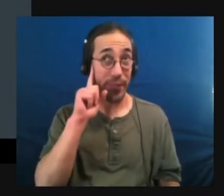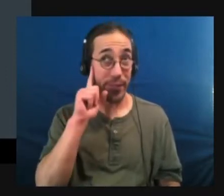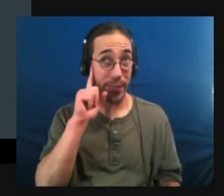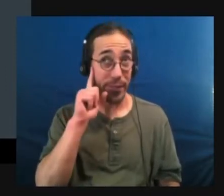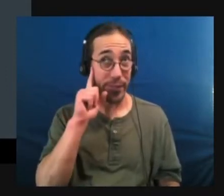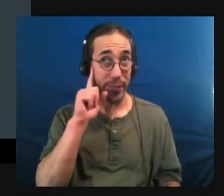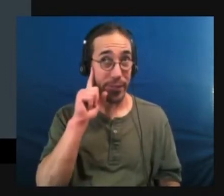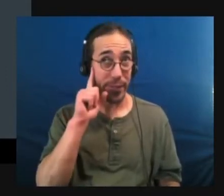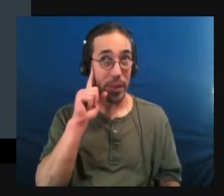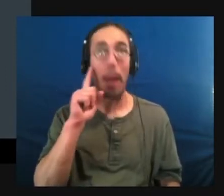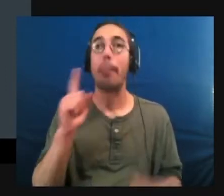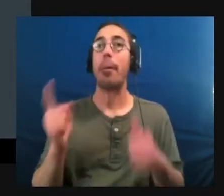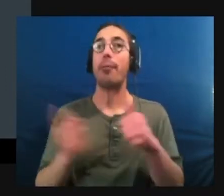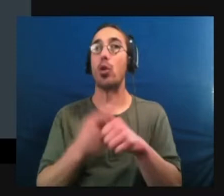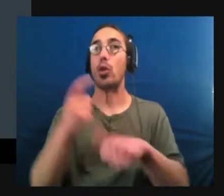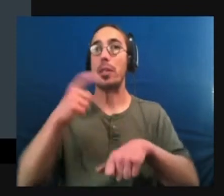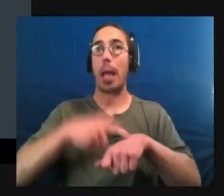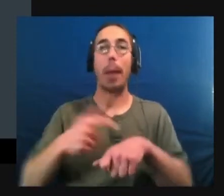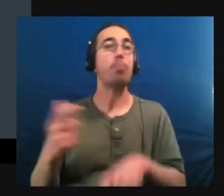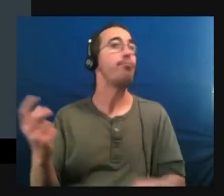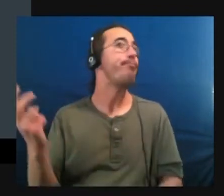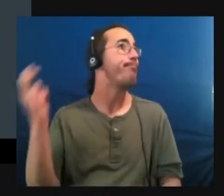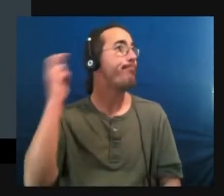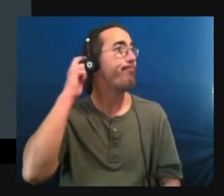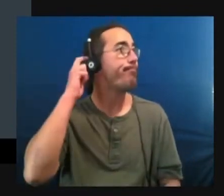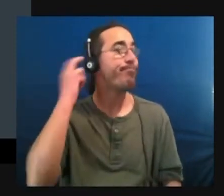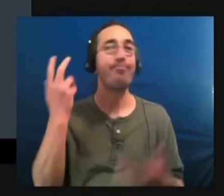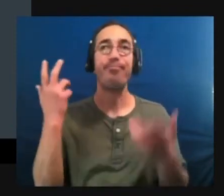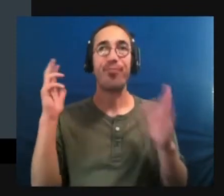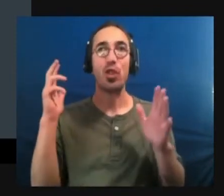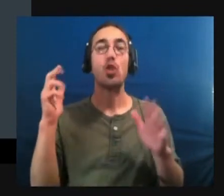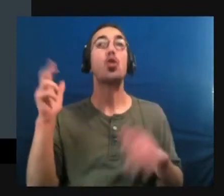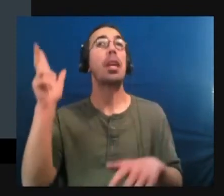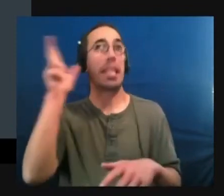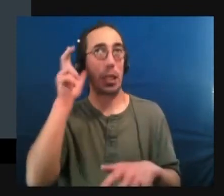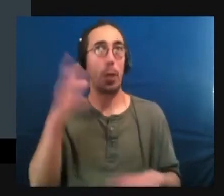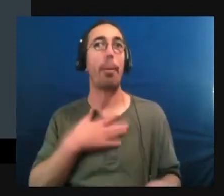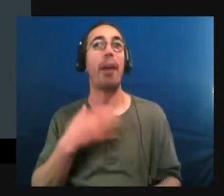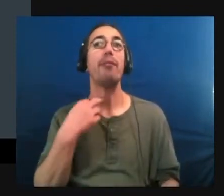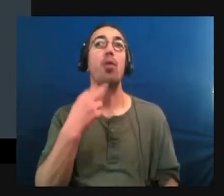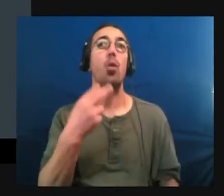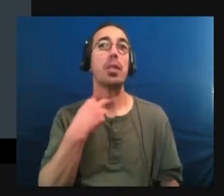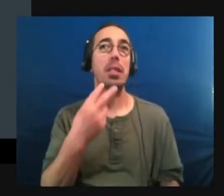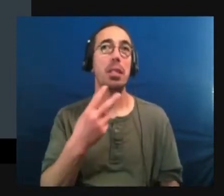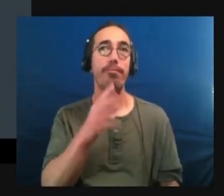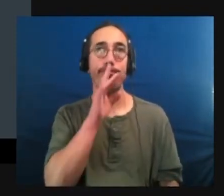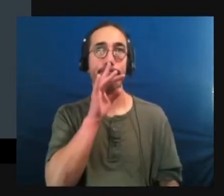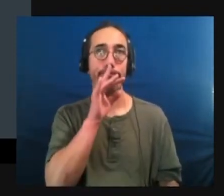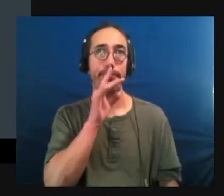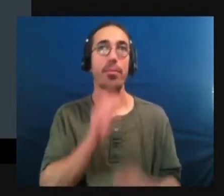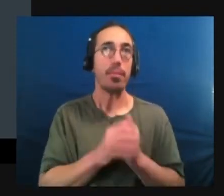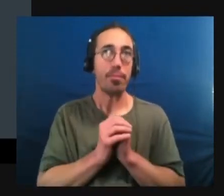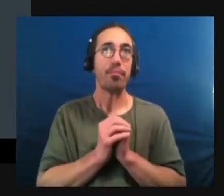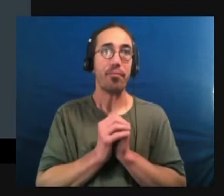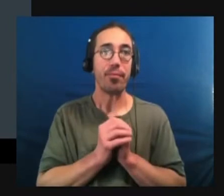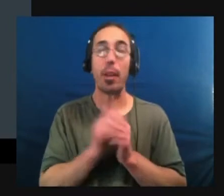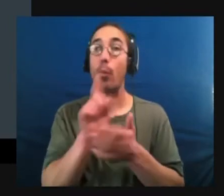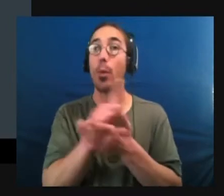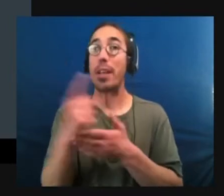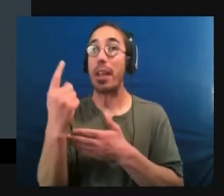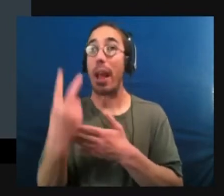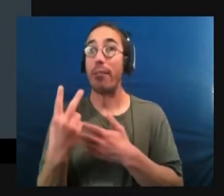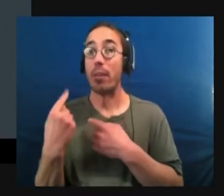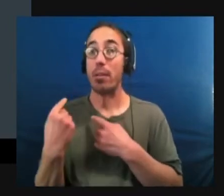my first cochlear implant, and so I'm hearing my voice. And in a week and a half, I'm going to